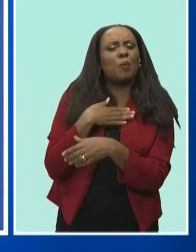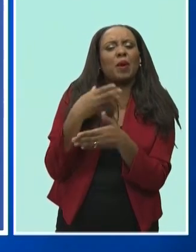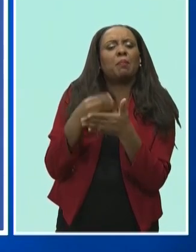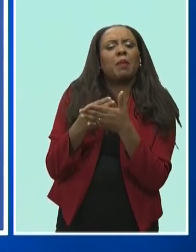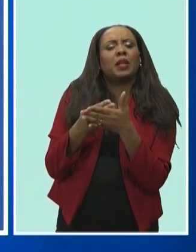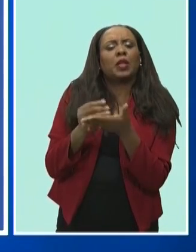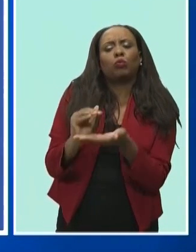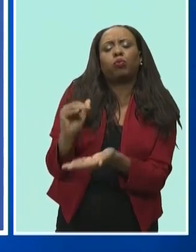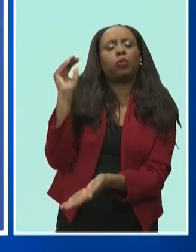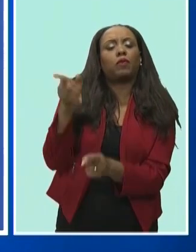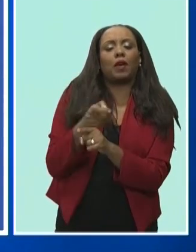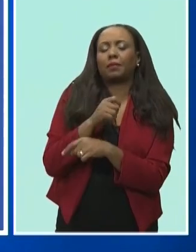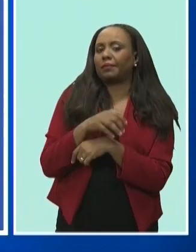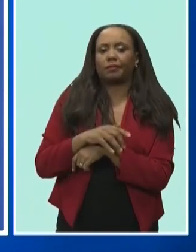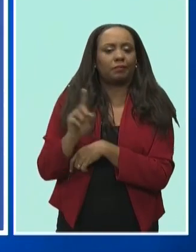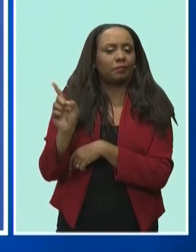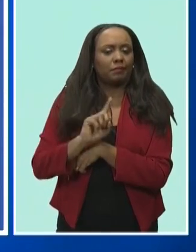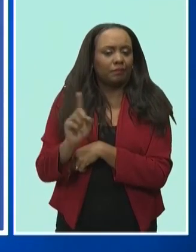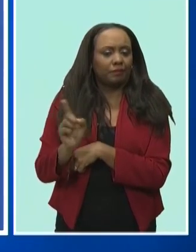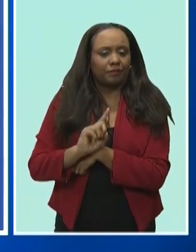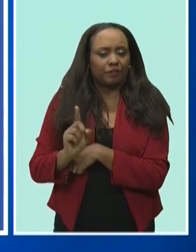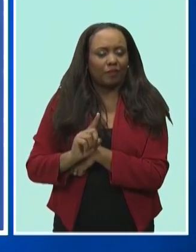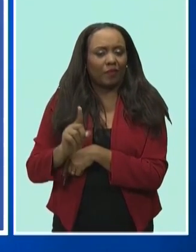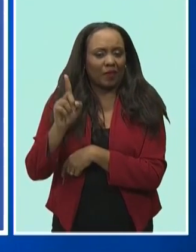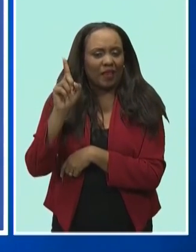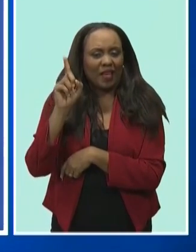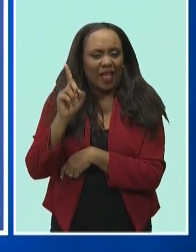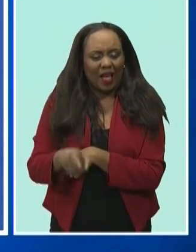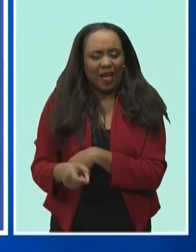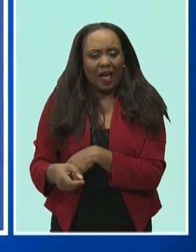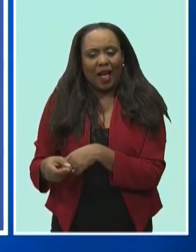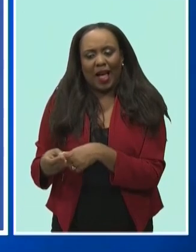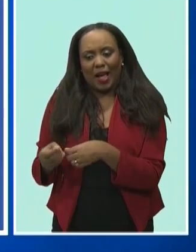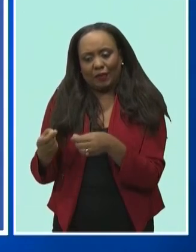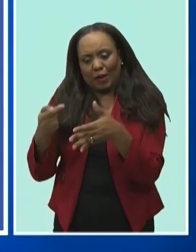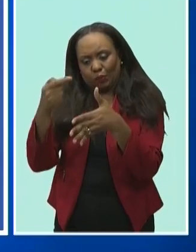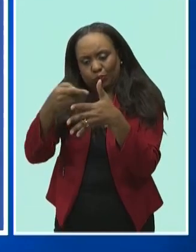immediately, in my humble opinion and my view, have something to hide.